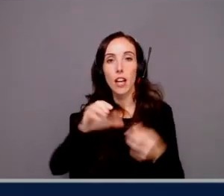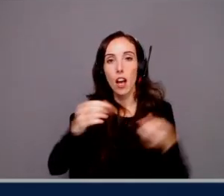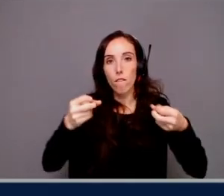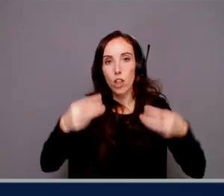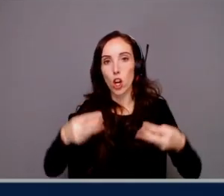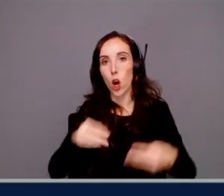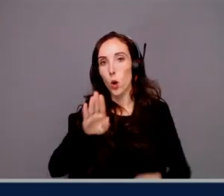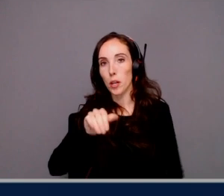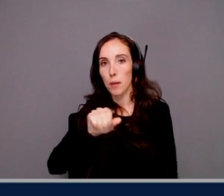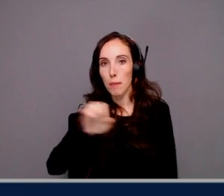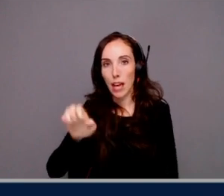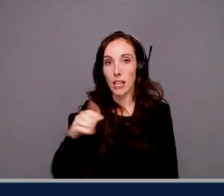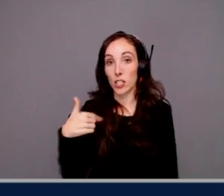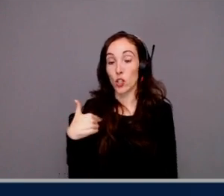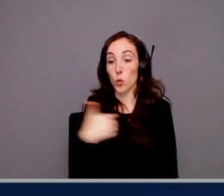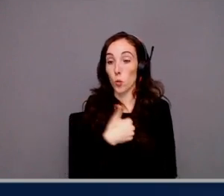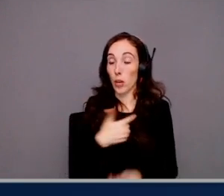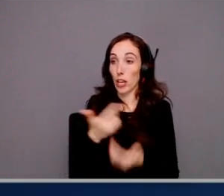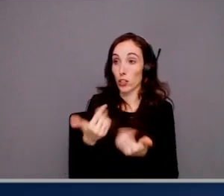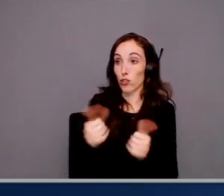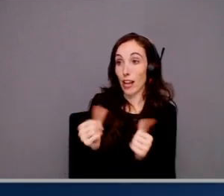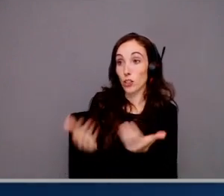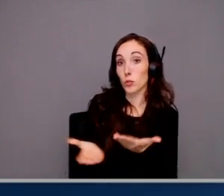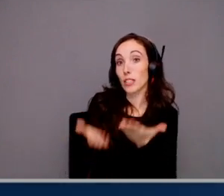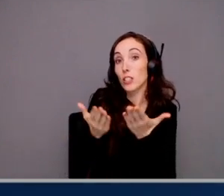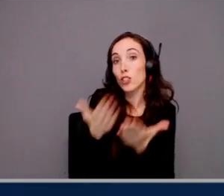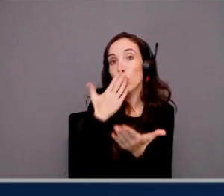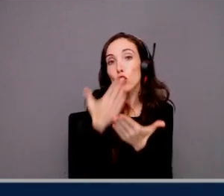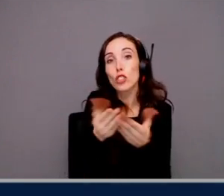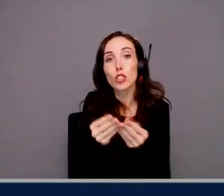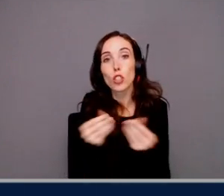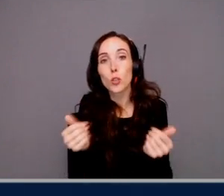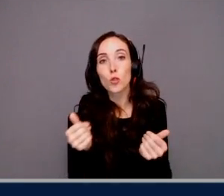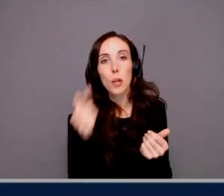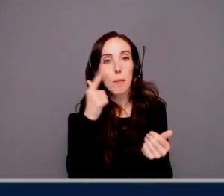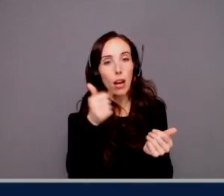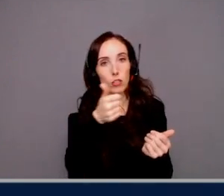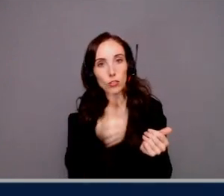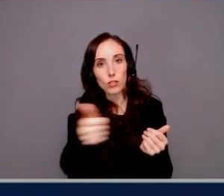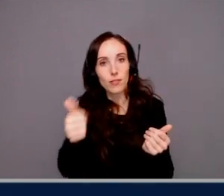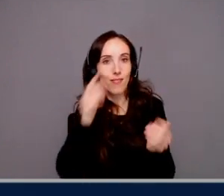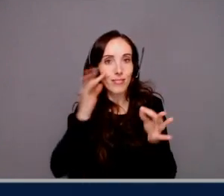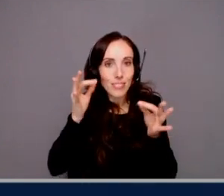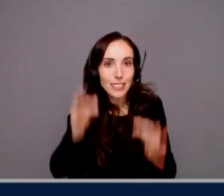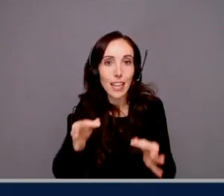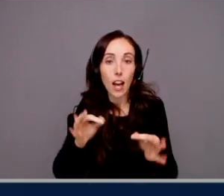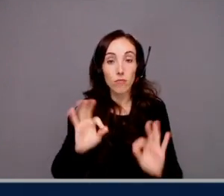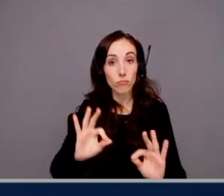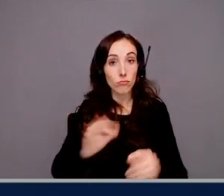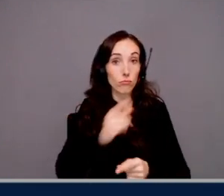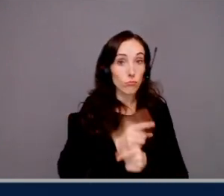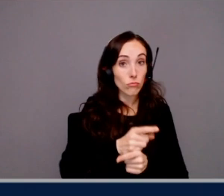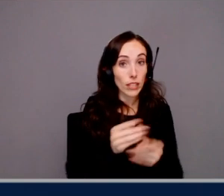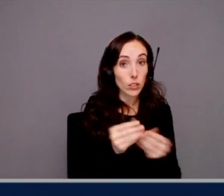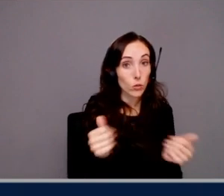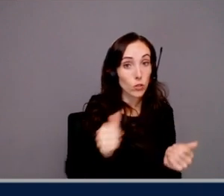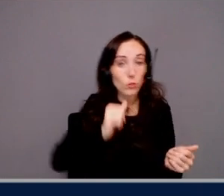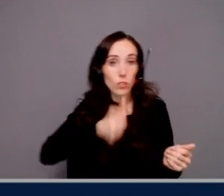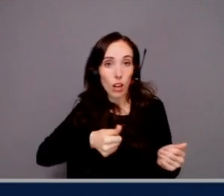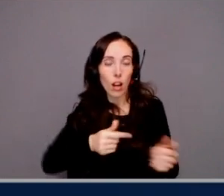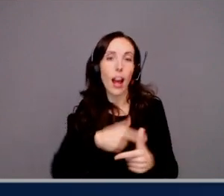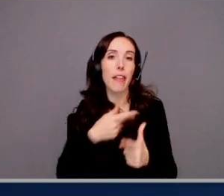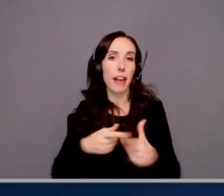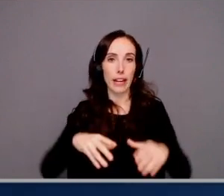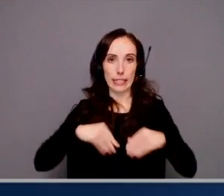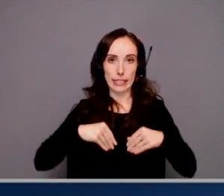this and we're trying to suggest a good solution, but you get to decide if this is the right solution for you and accept that fix. Yeah. And